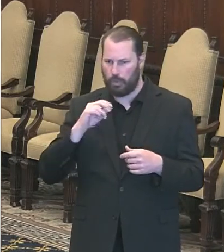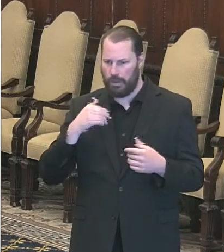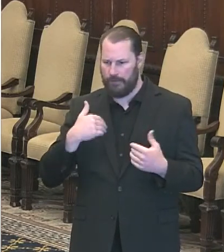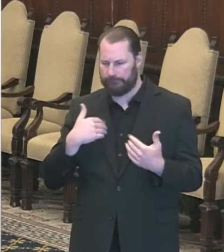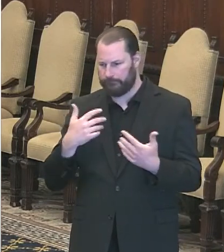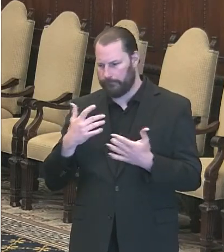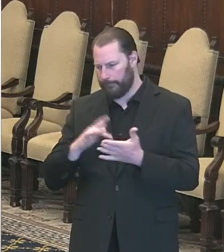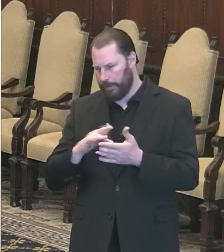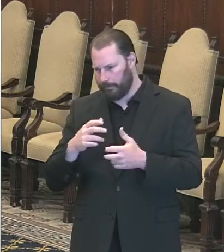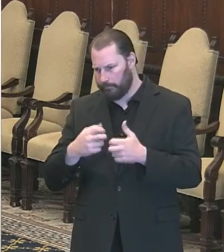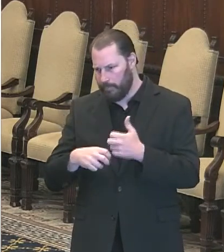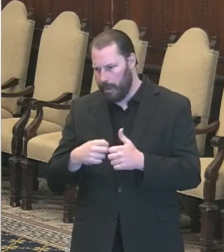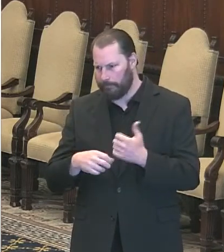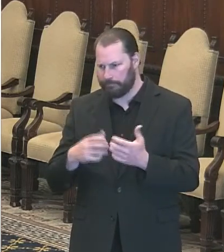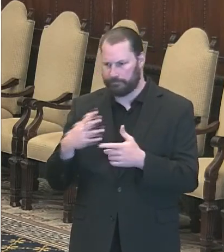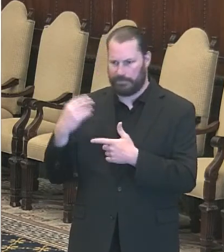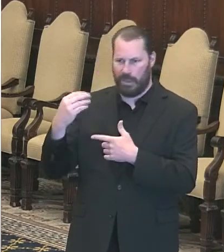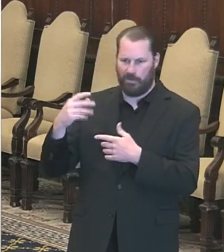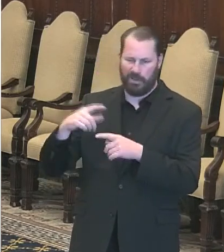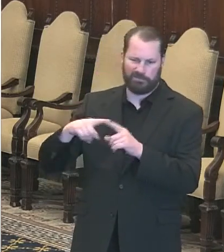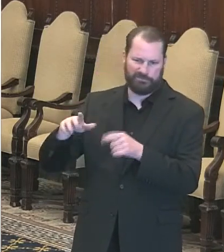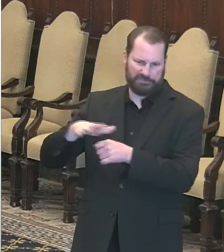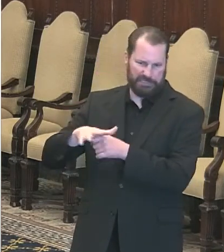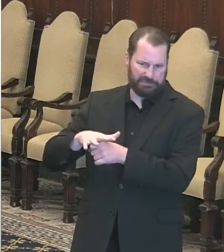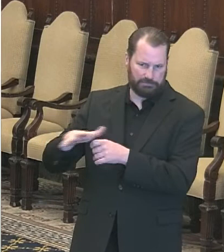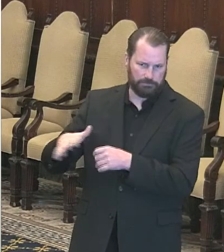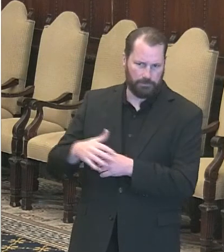Dr. Farley, when you say you're rethinking what should